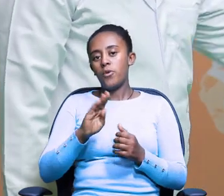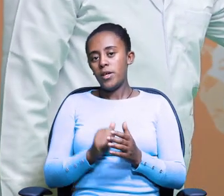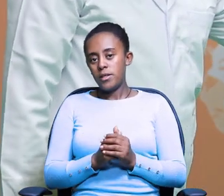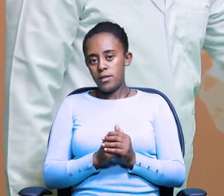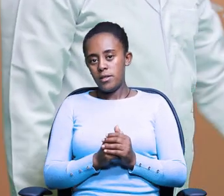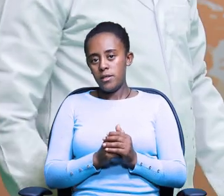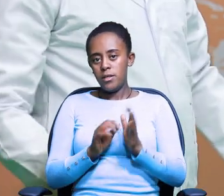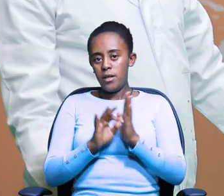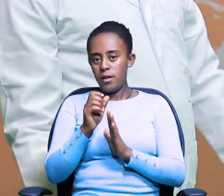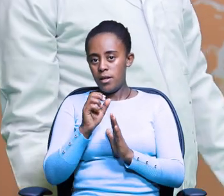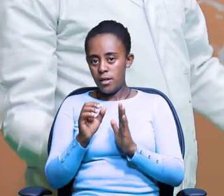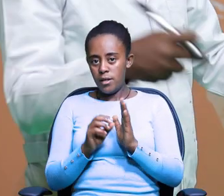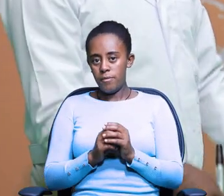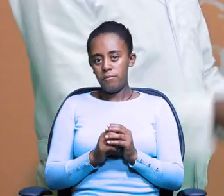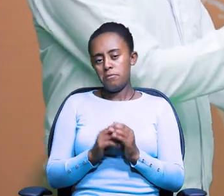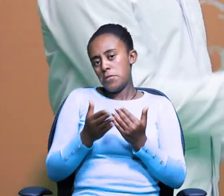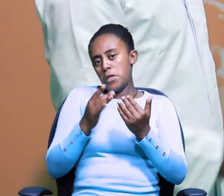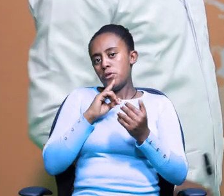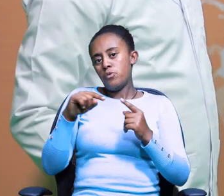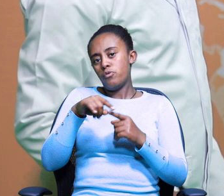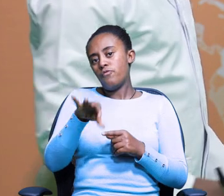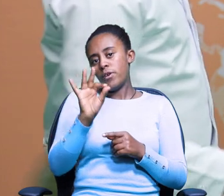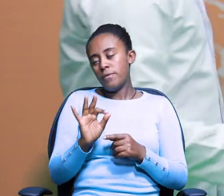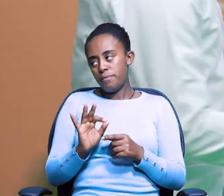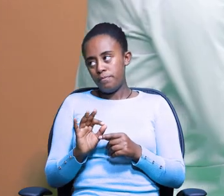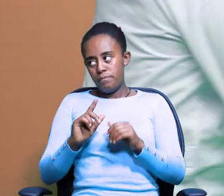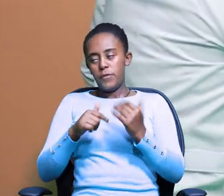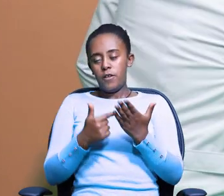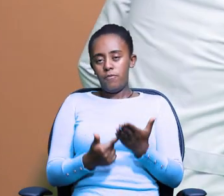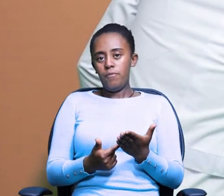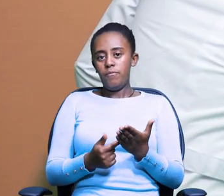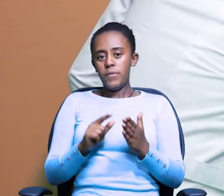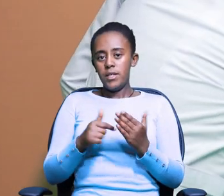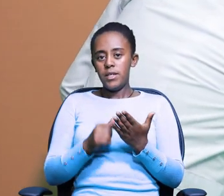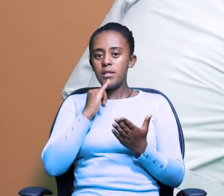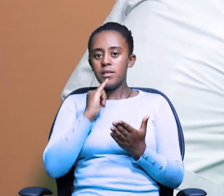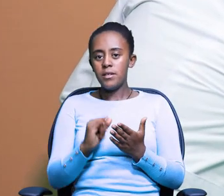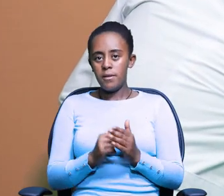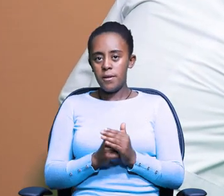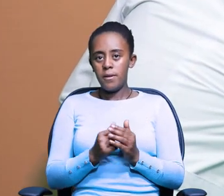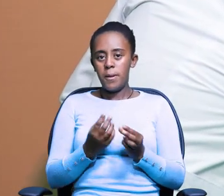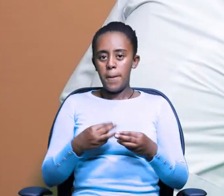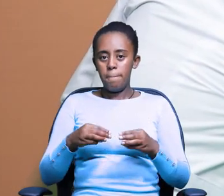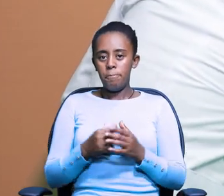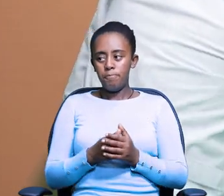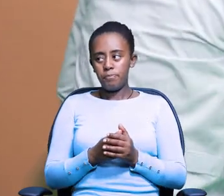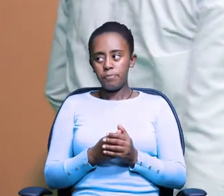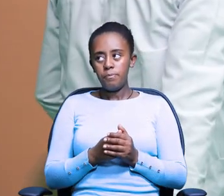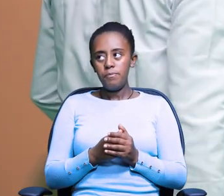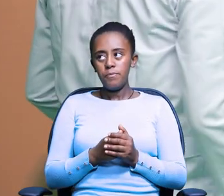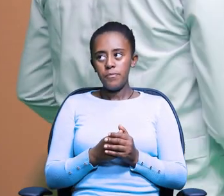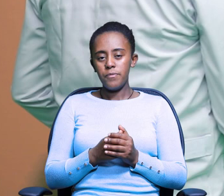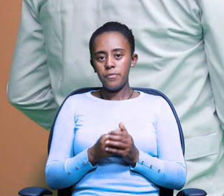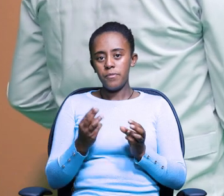multiply this number with each other. It is easy to find. Therefore, this is magnetic, by solving this